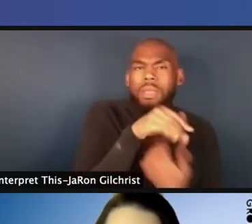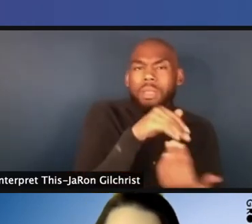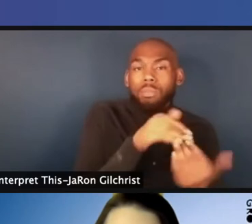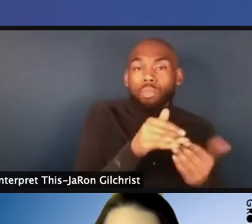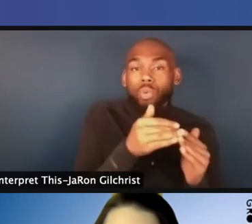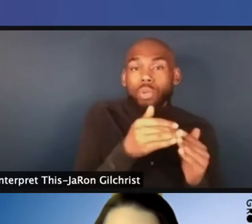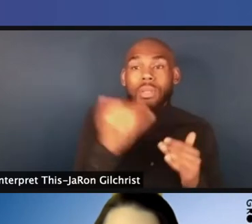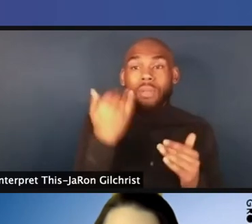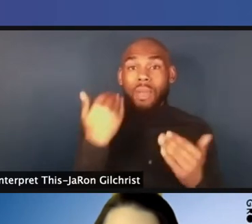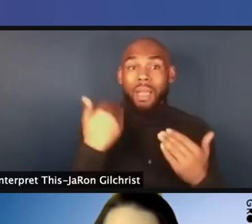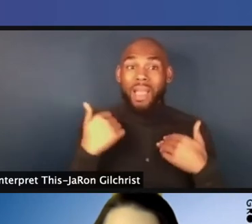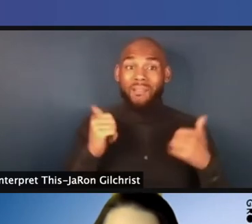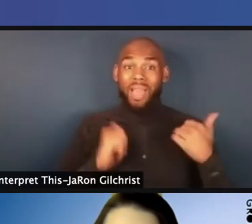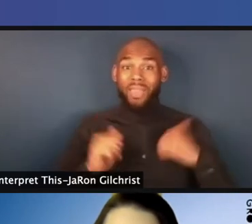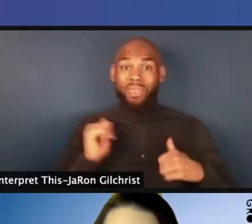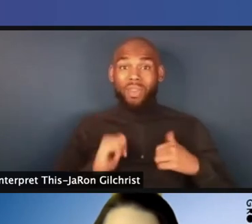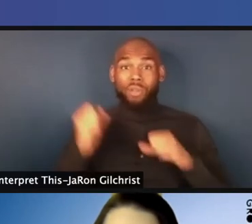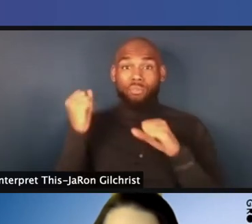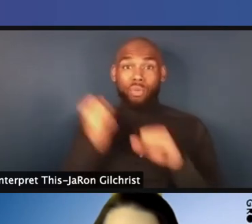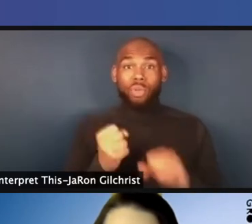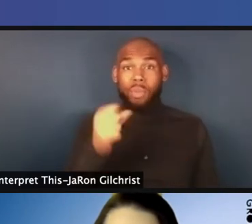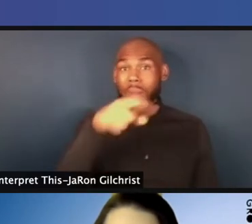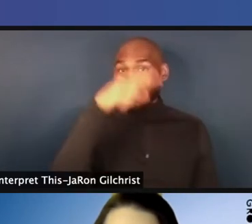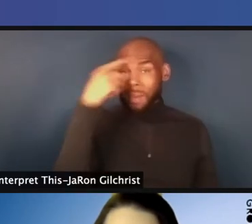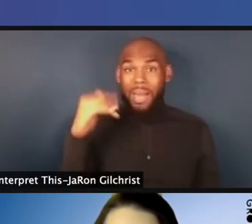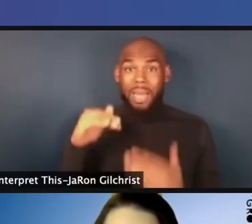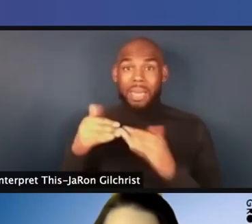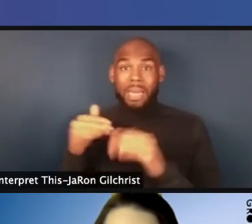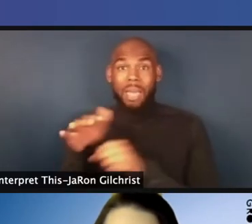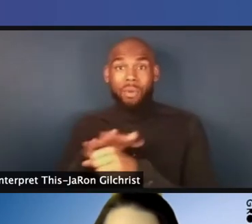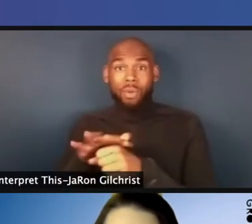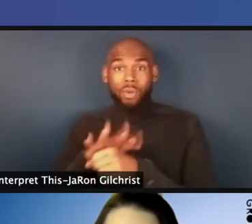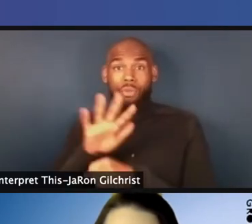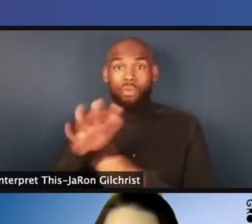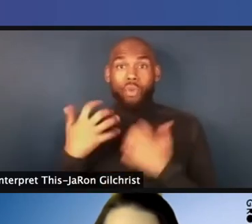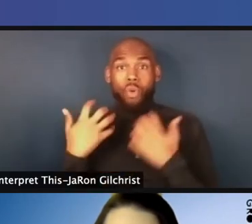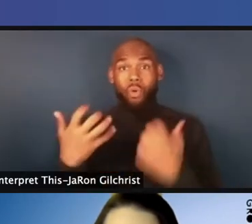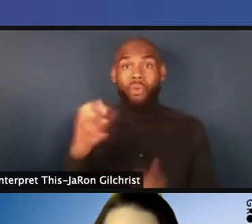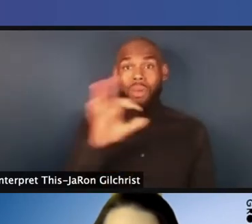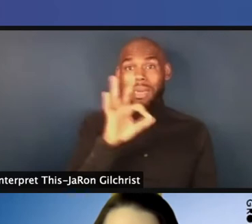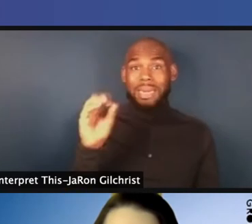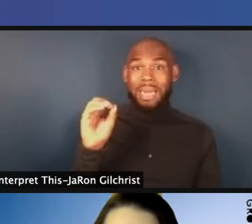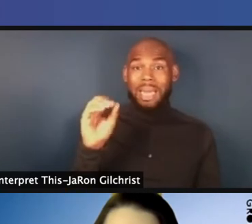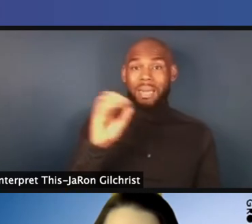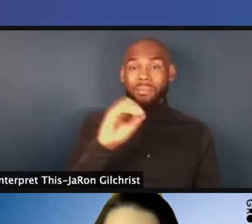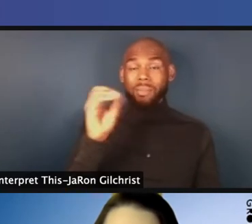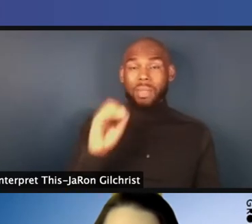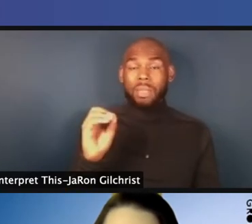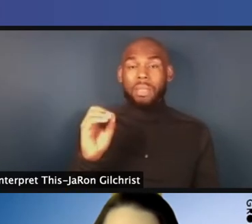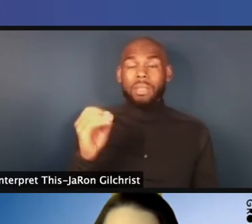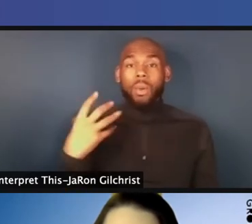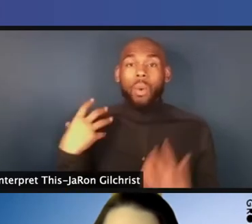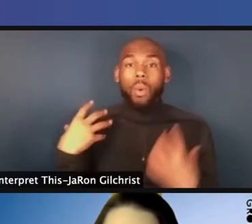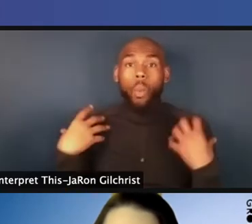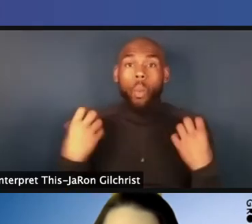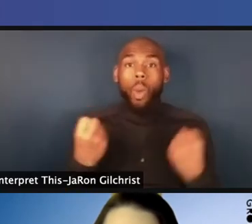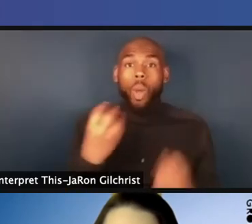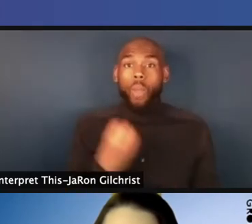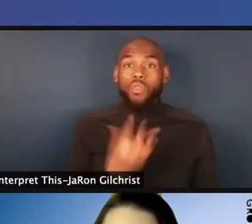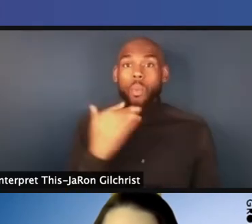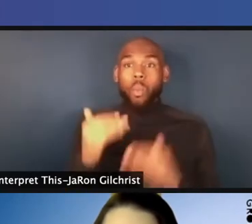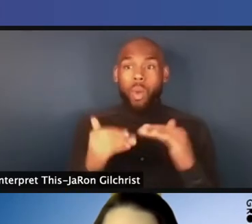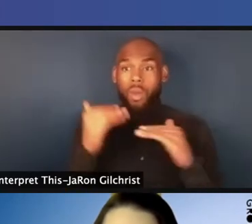in a predominantly Black neighborhood and your audiences are 90% wealthy, white, over 40, you got a